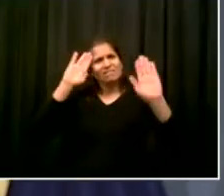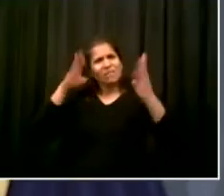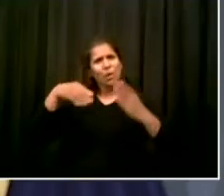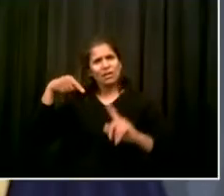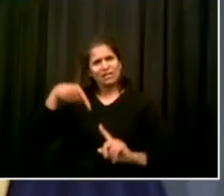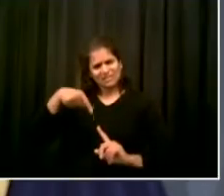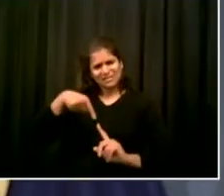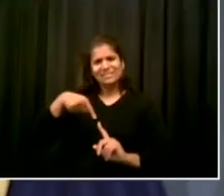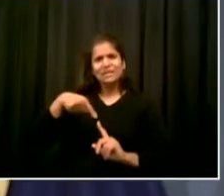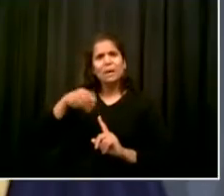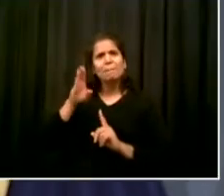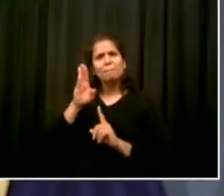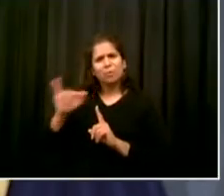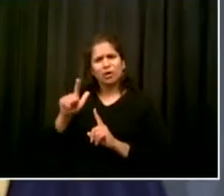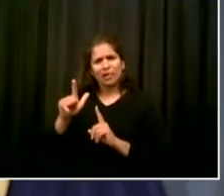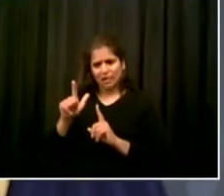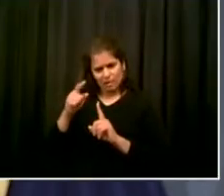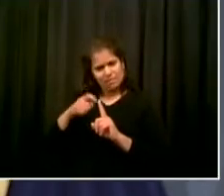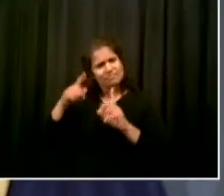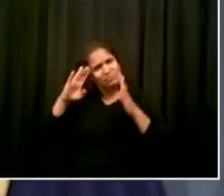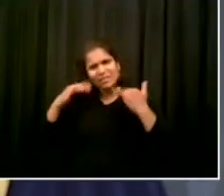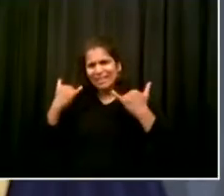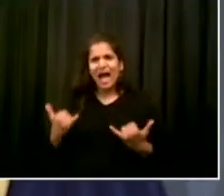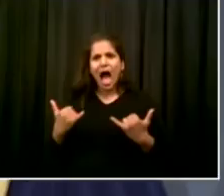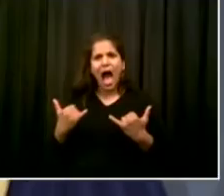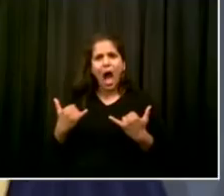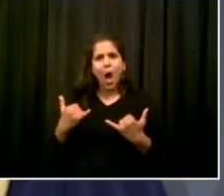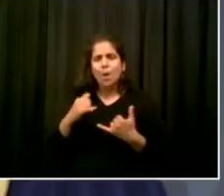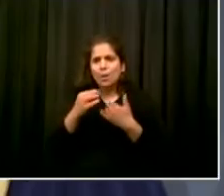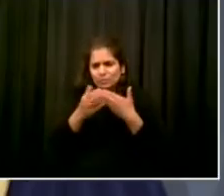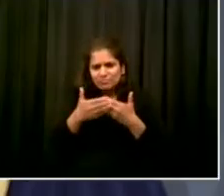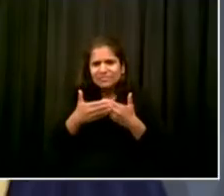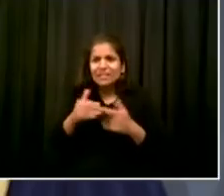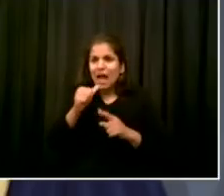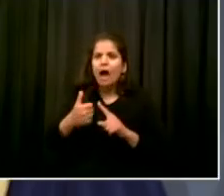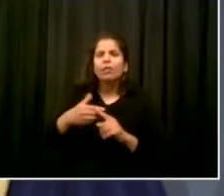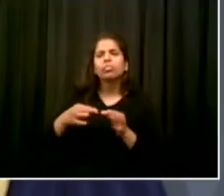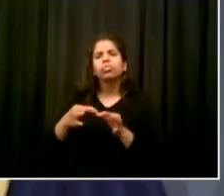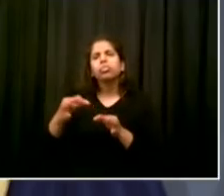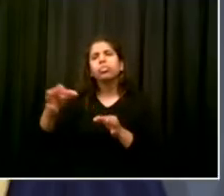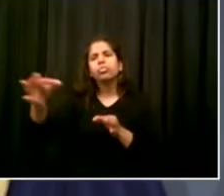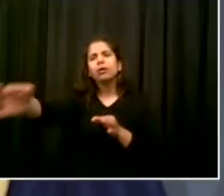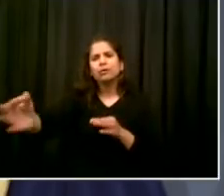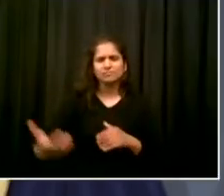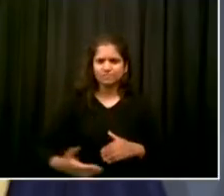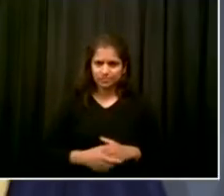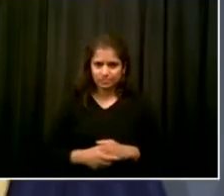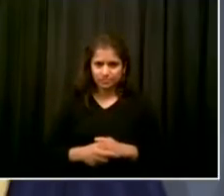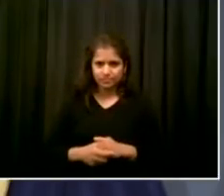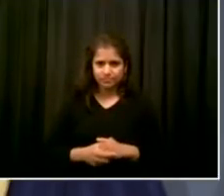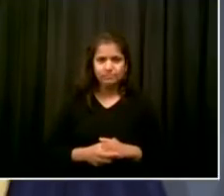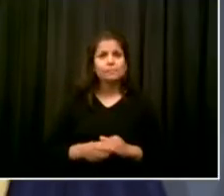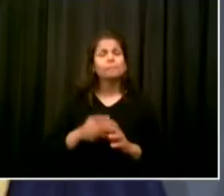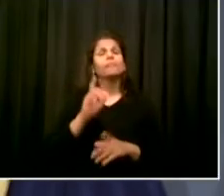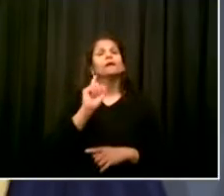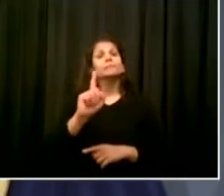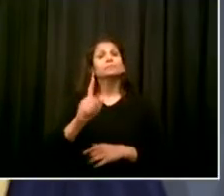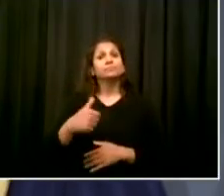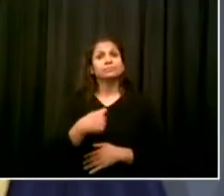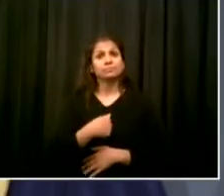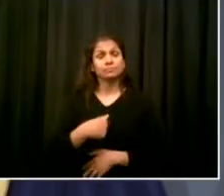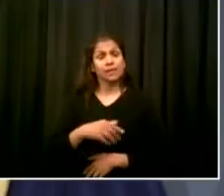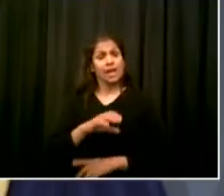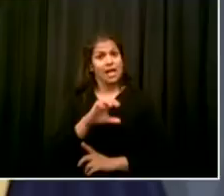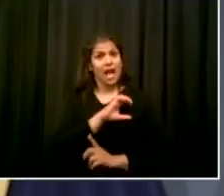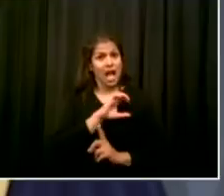because it was banned by the NYPD and had been banned for a long time. I think the legislation is now the right